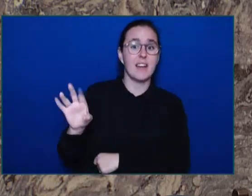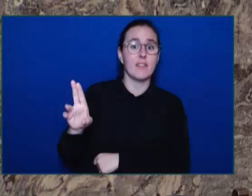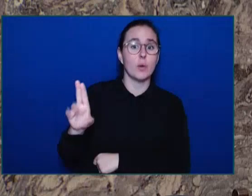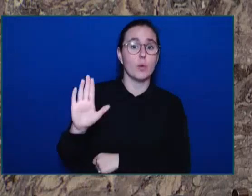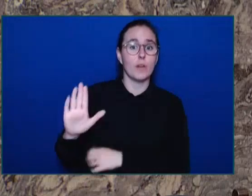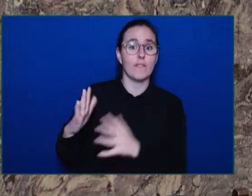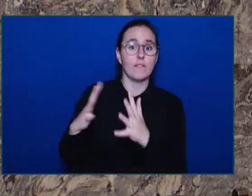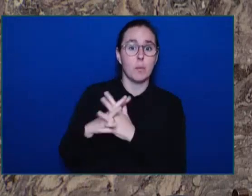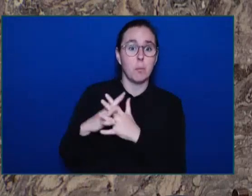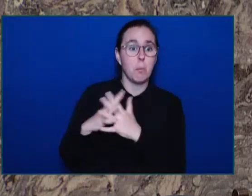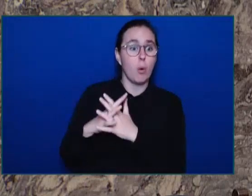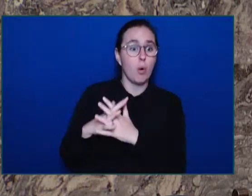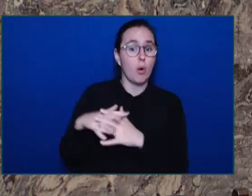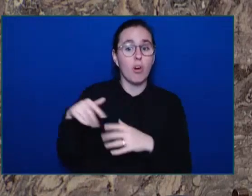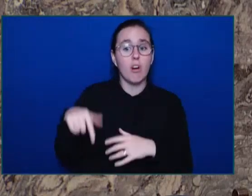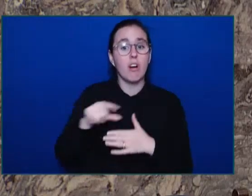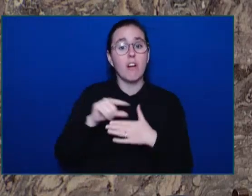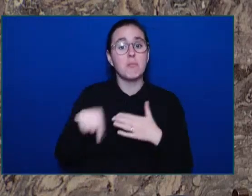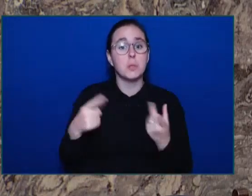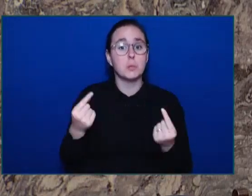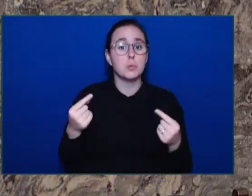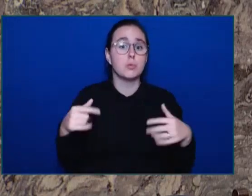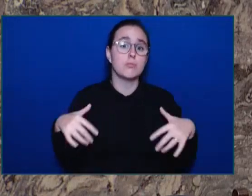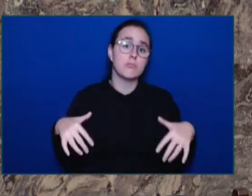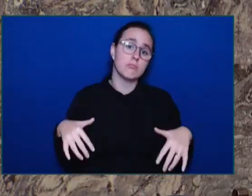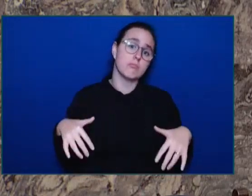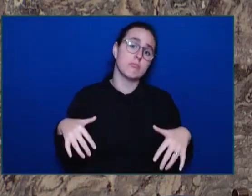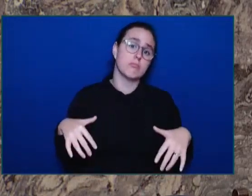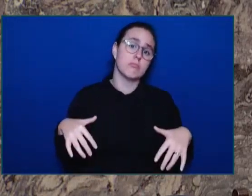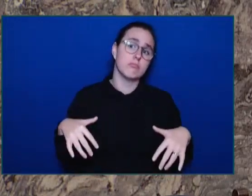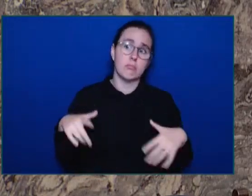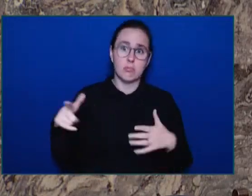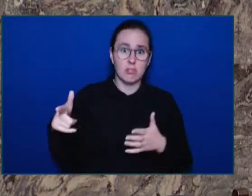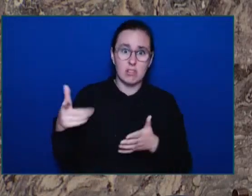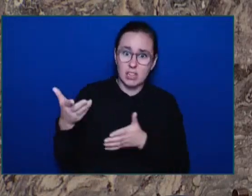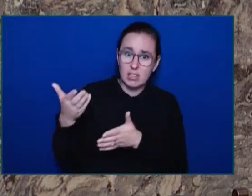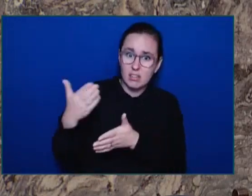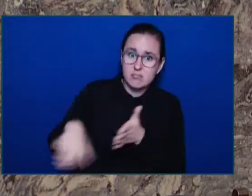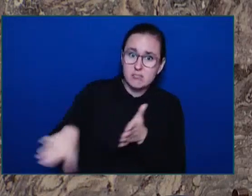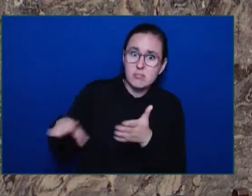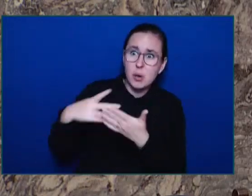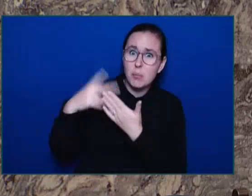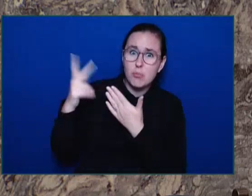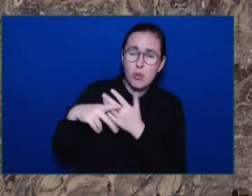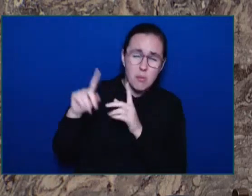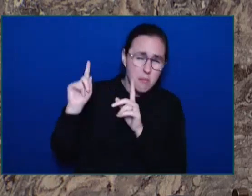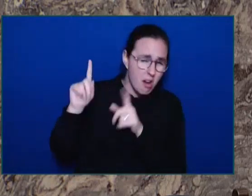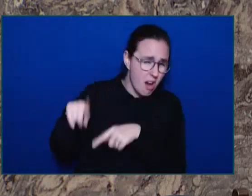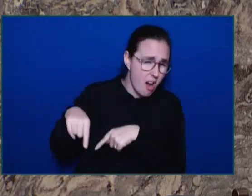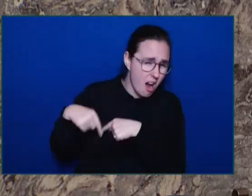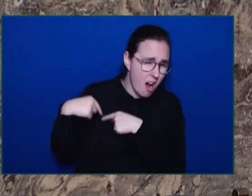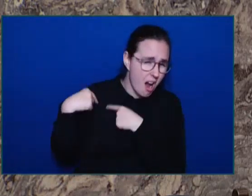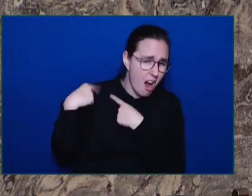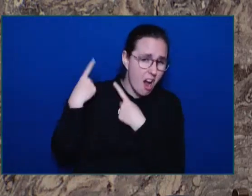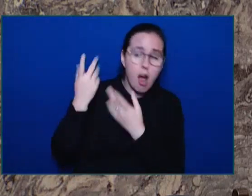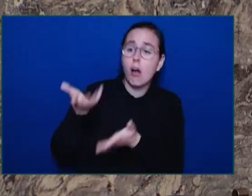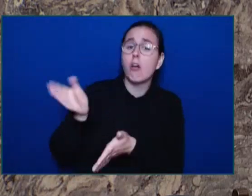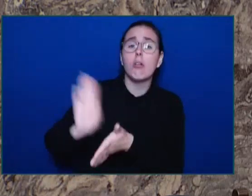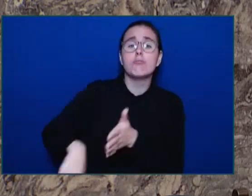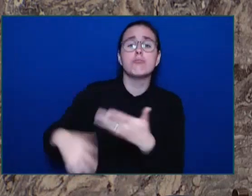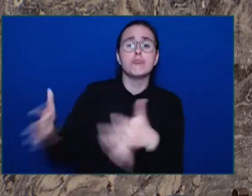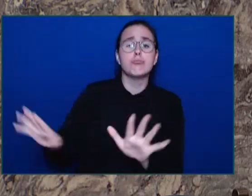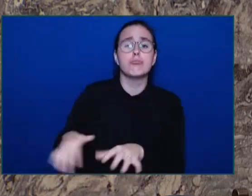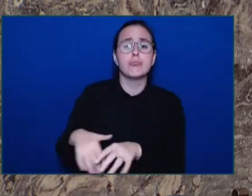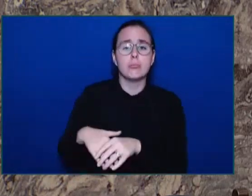57-year-old program as, and I quote, fledgling, end quote. This is a provincial university and it falls under the provincial